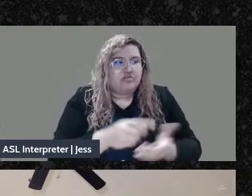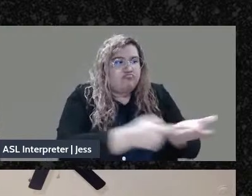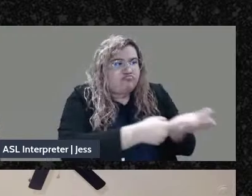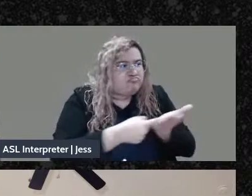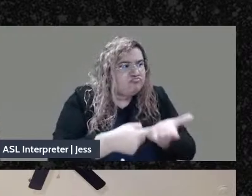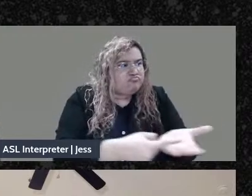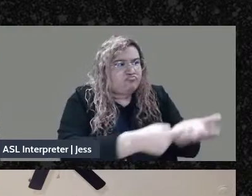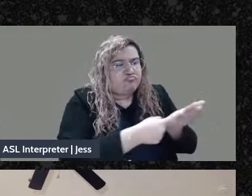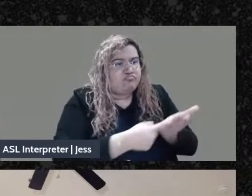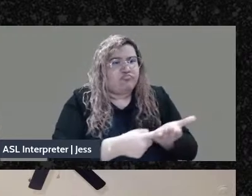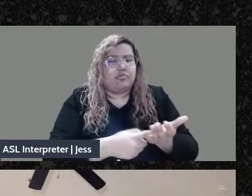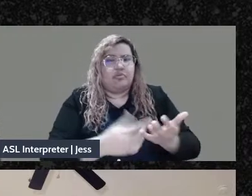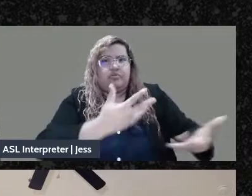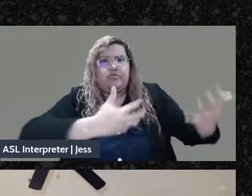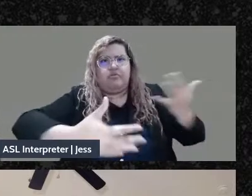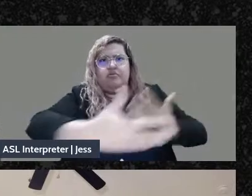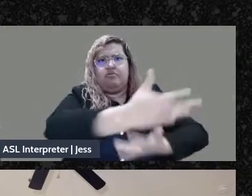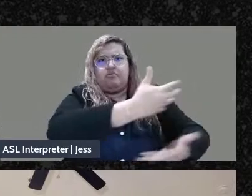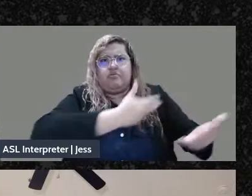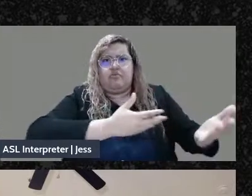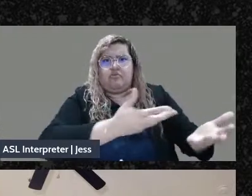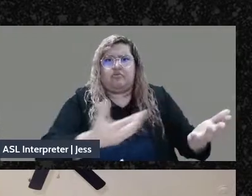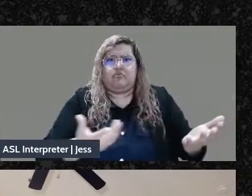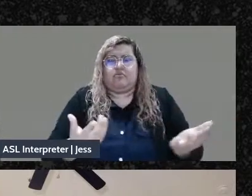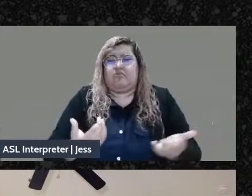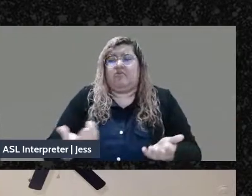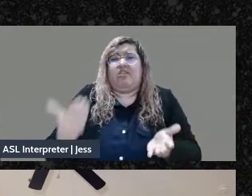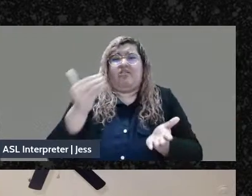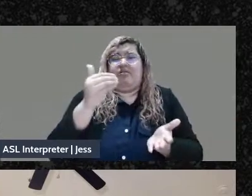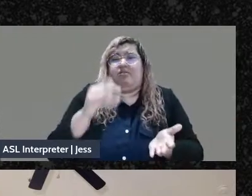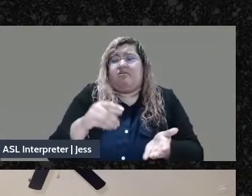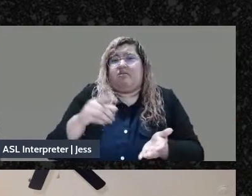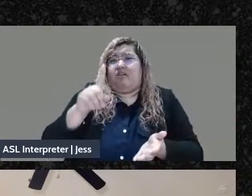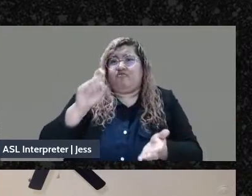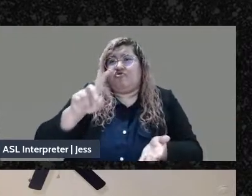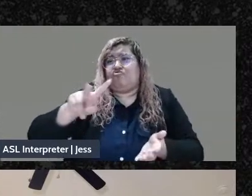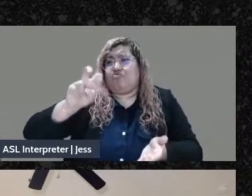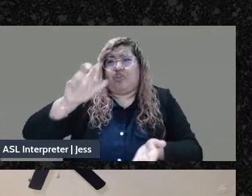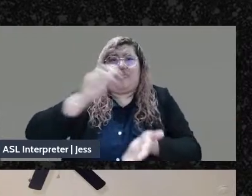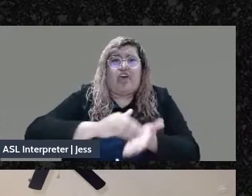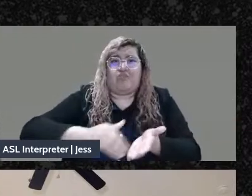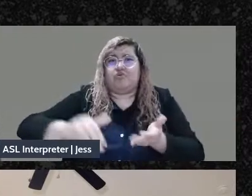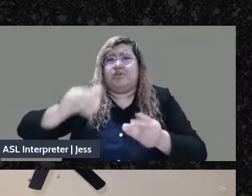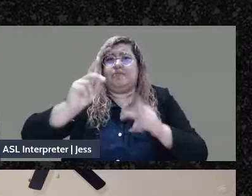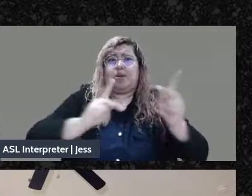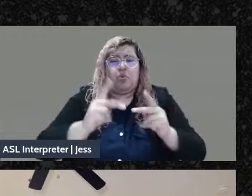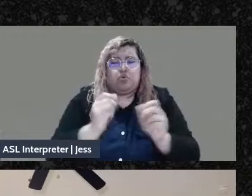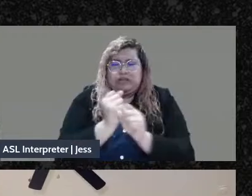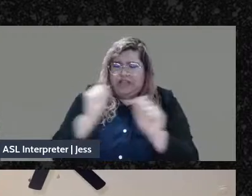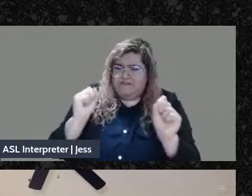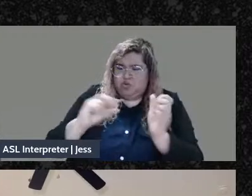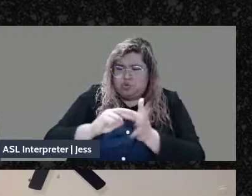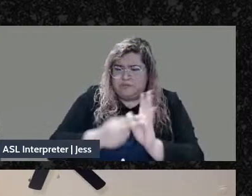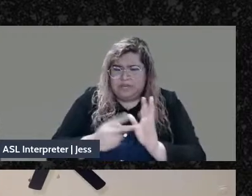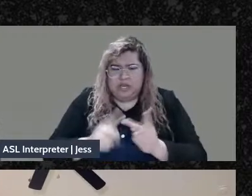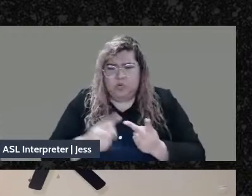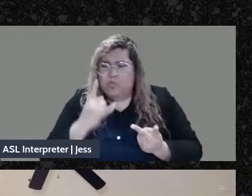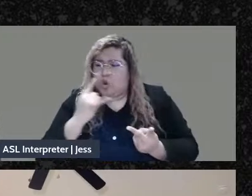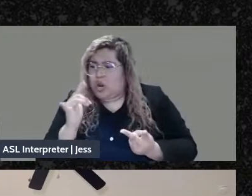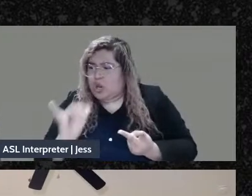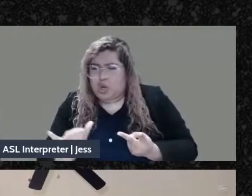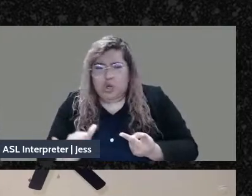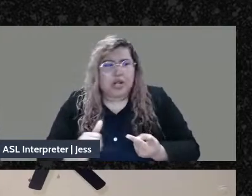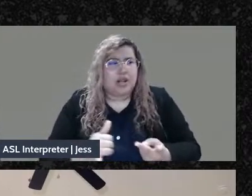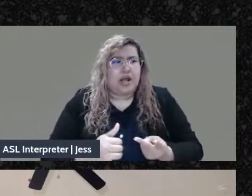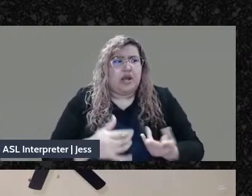with hundreds of thousands of people in their communities about what safety means, about what safety look like, about what